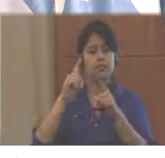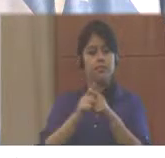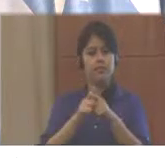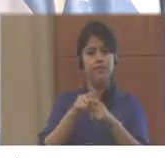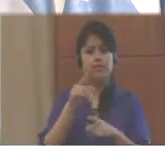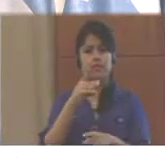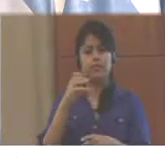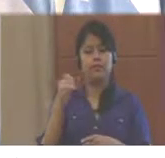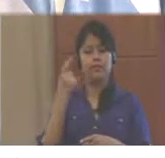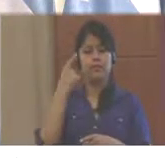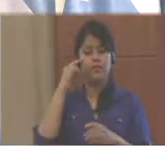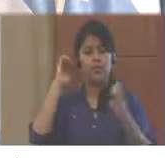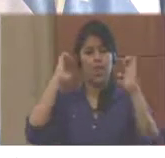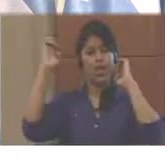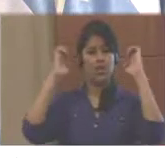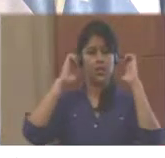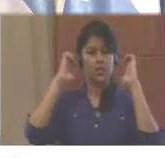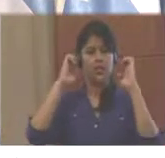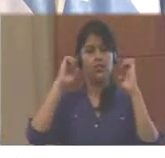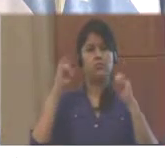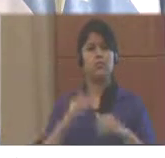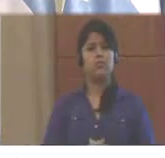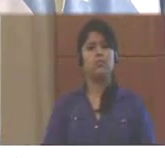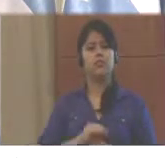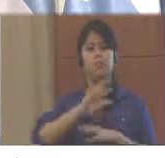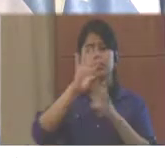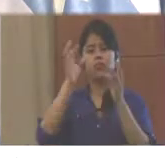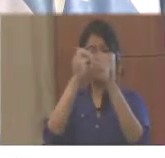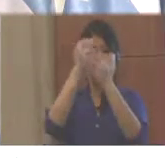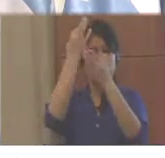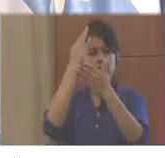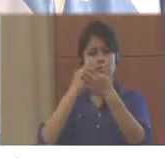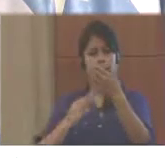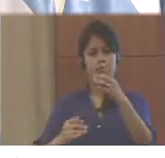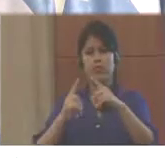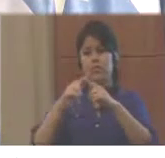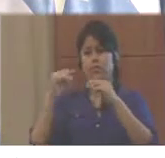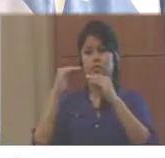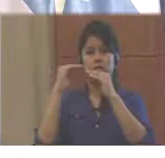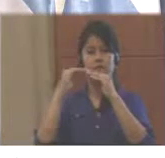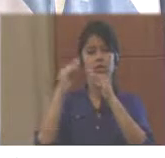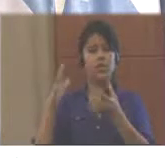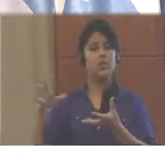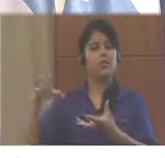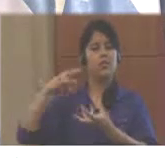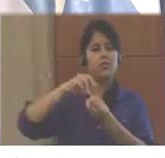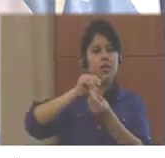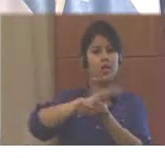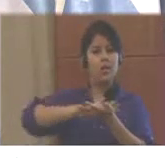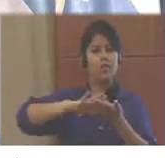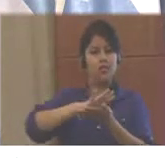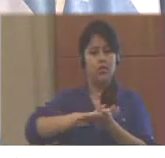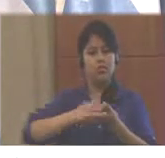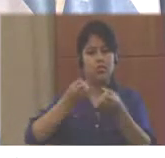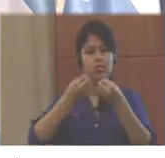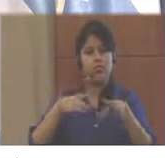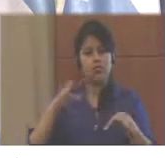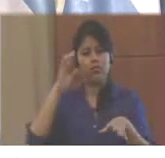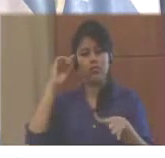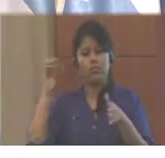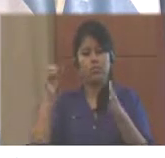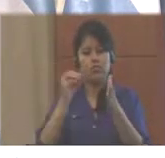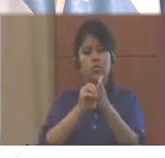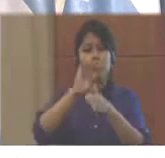Strategy 2007 to 2012, which was agreed to and adopted by all member states within the Caribbean Disaster